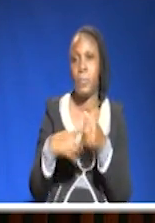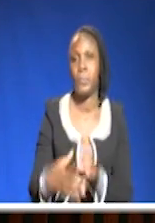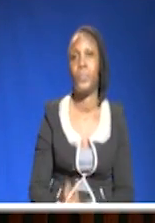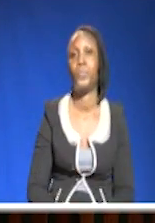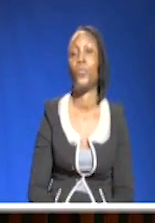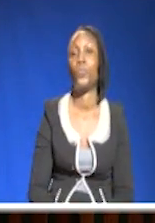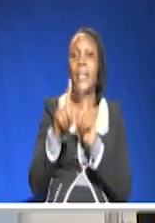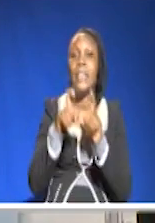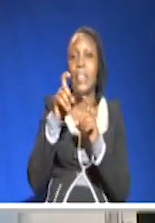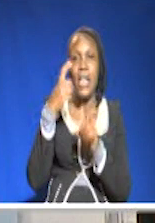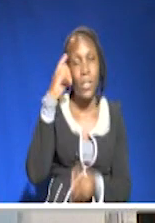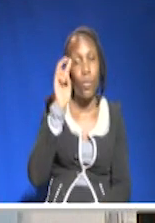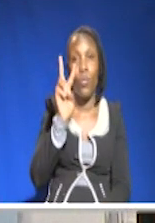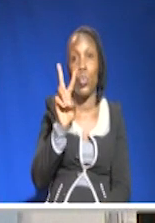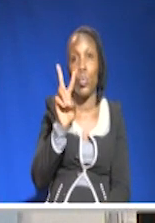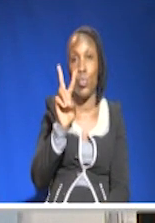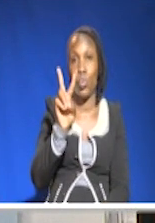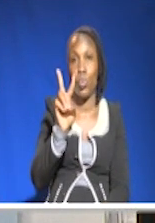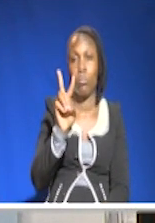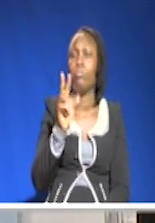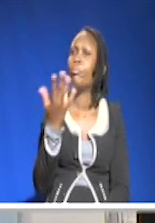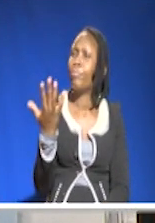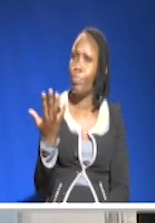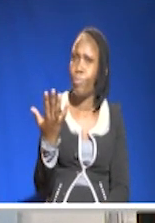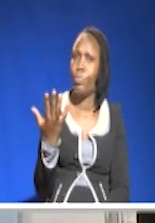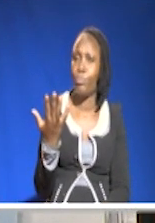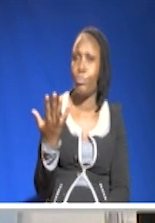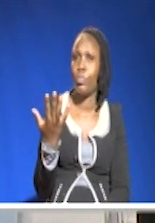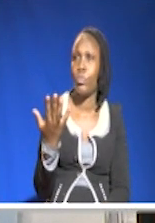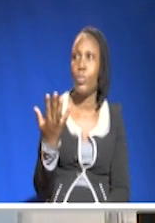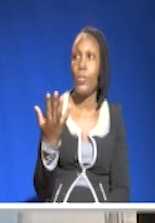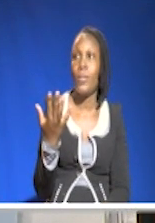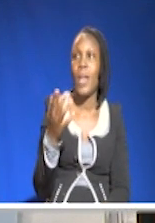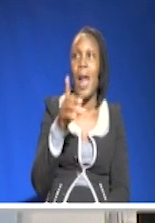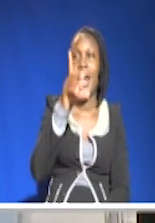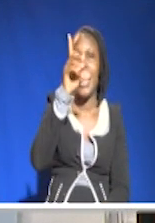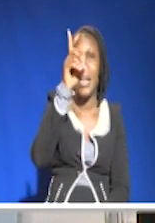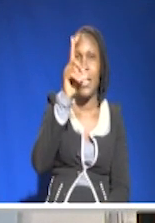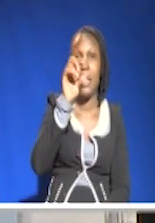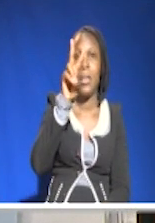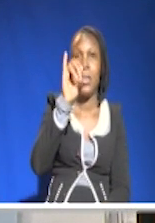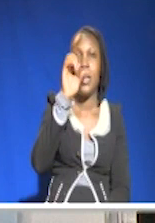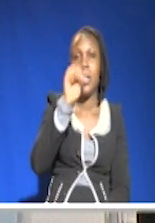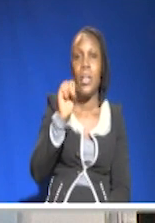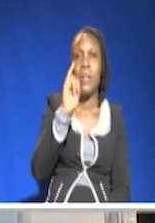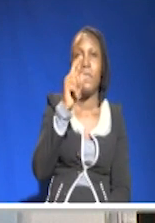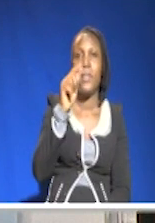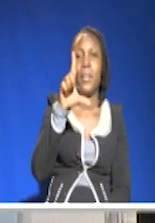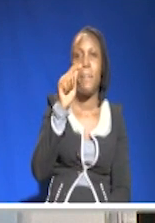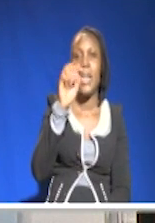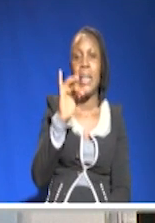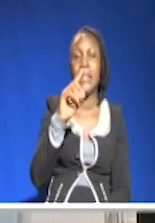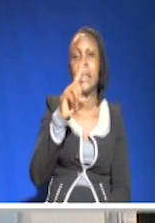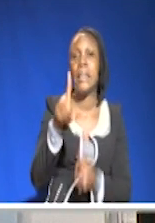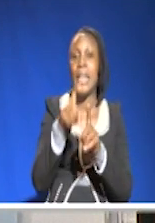To start us off, now, the divisibility test for 2 was done earlier on in